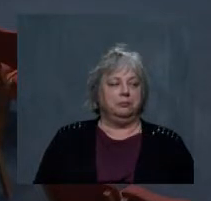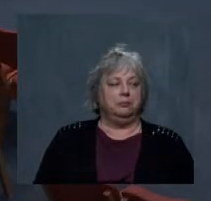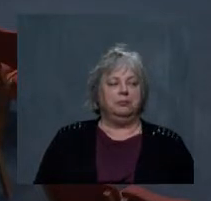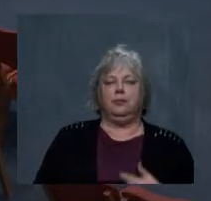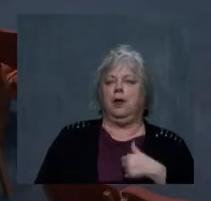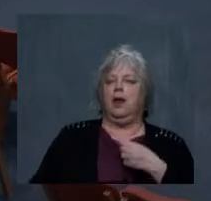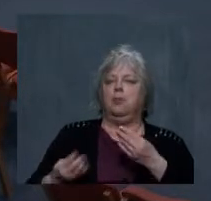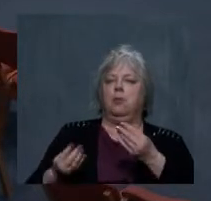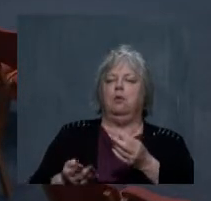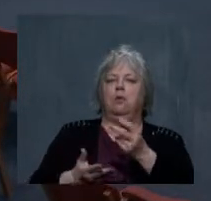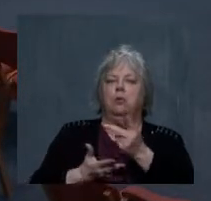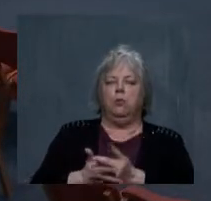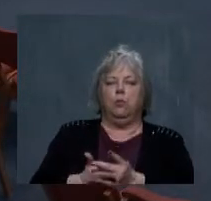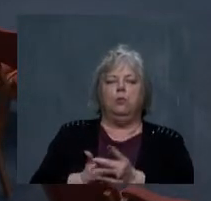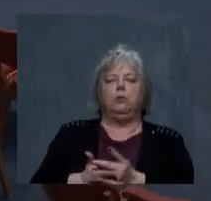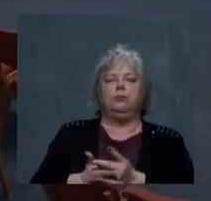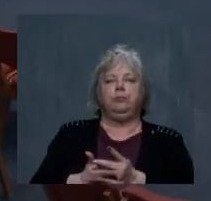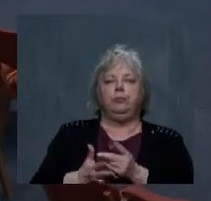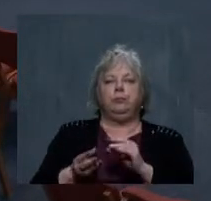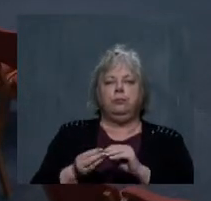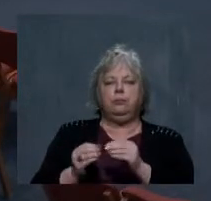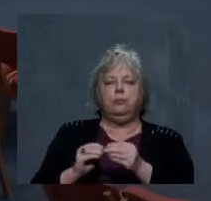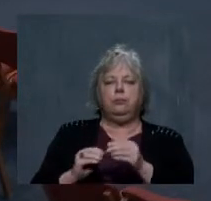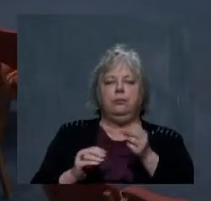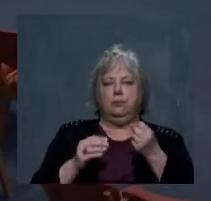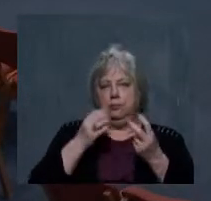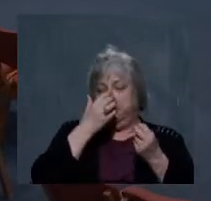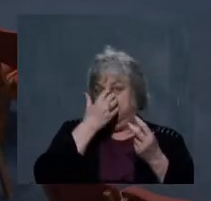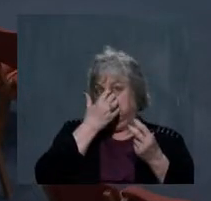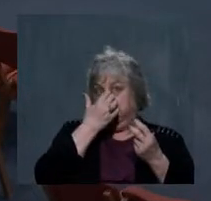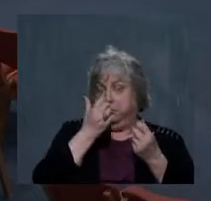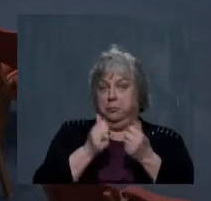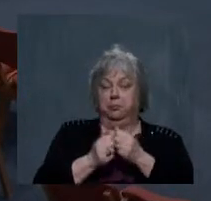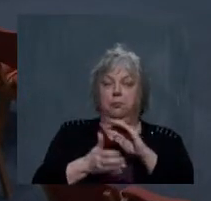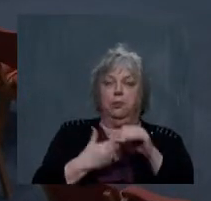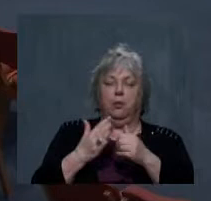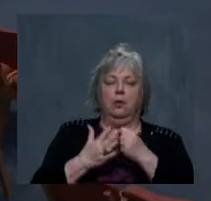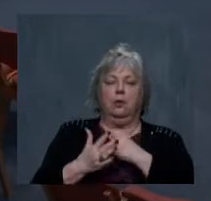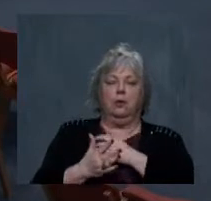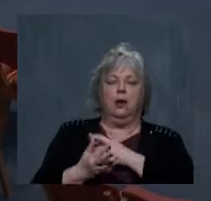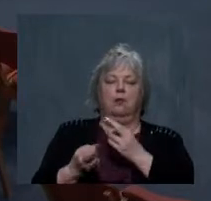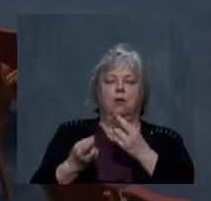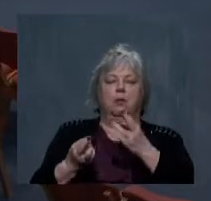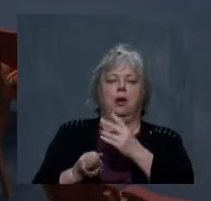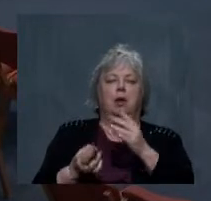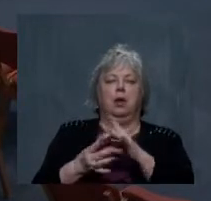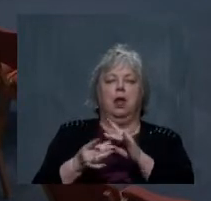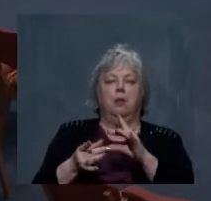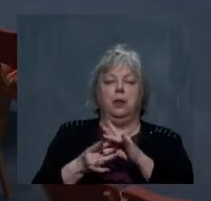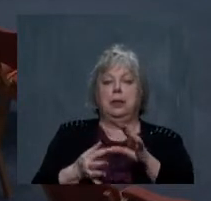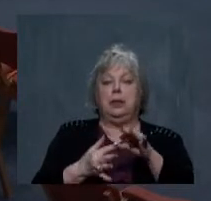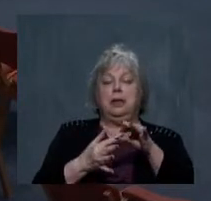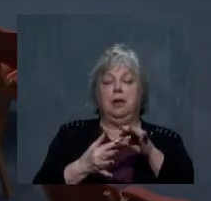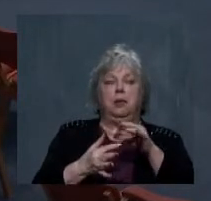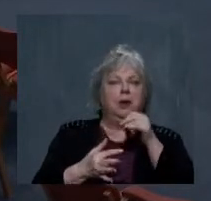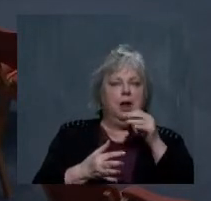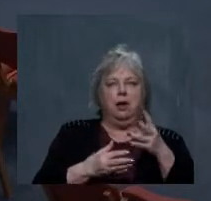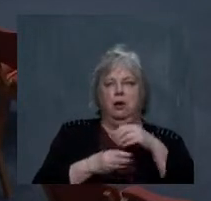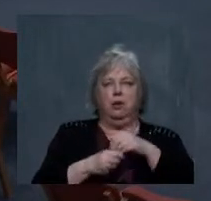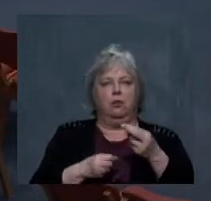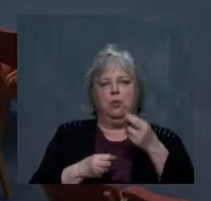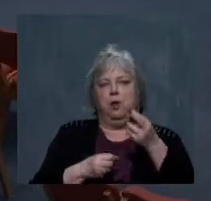I move for approval of item number 12 with all staff recommendations and comments except that of denial. Lots of